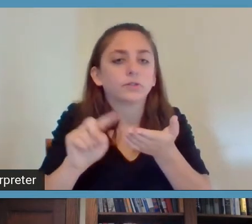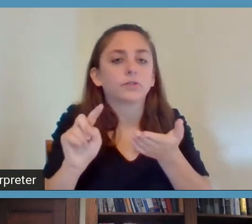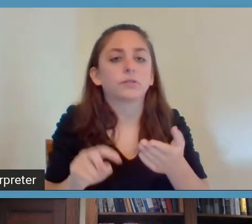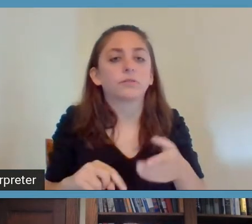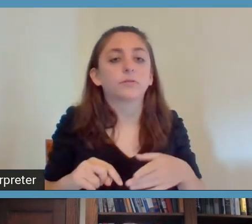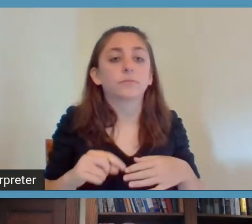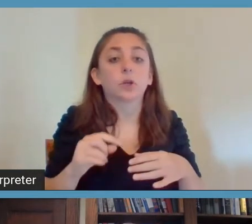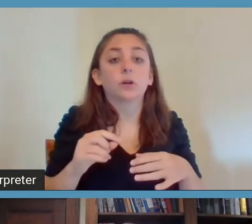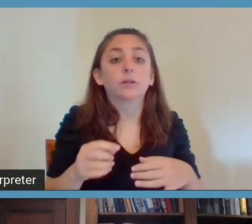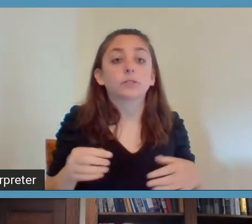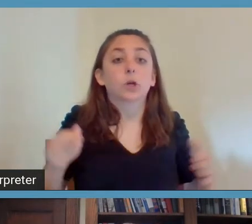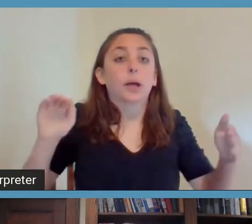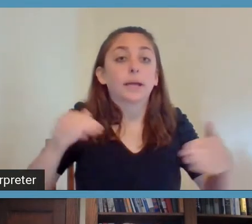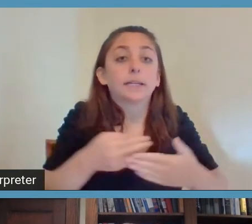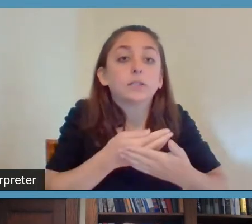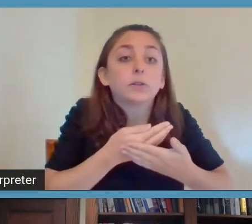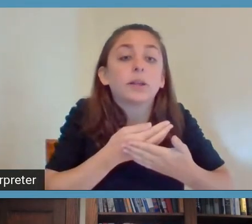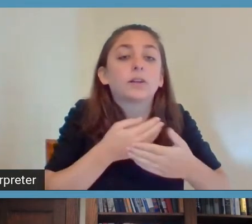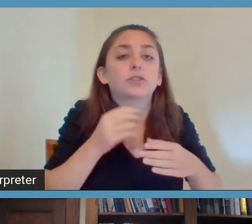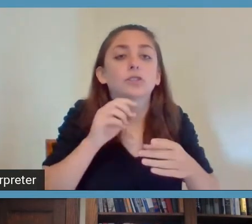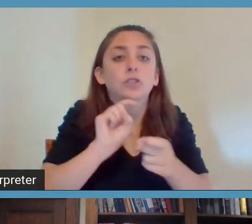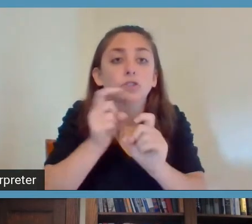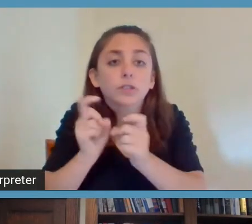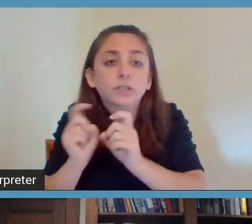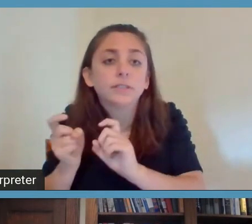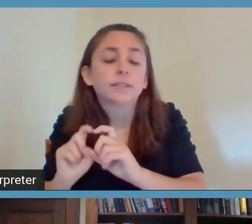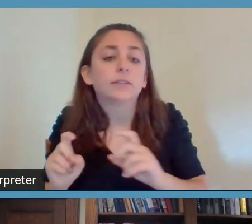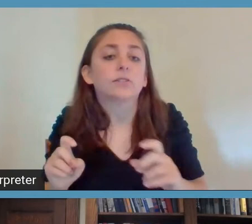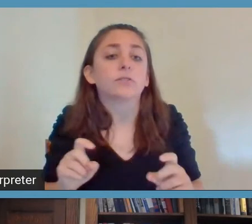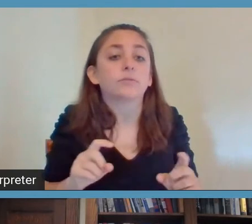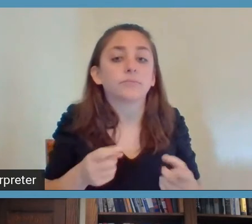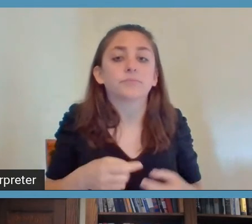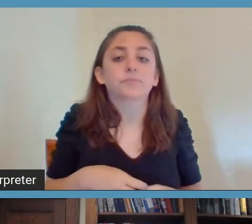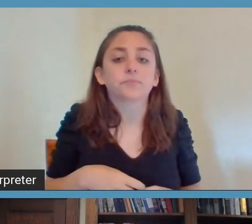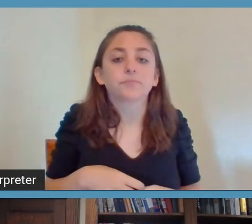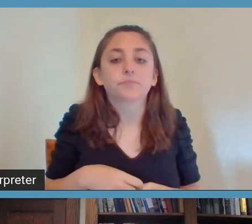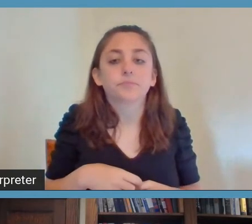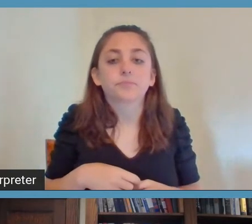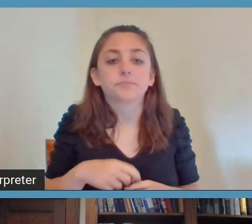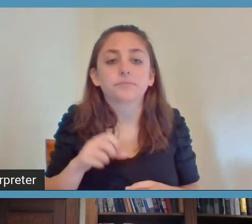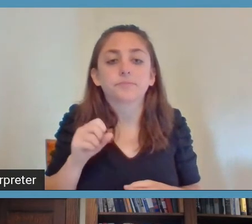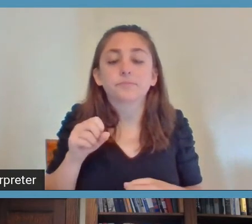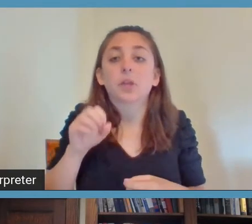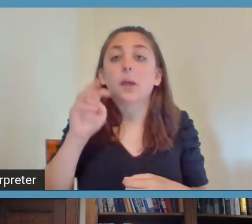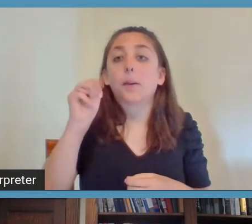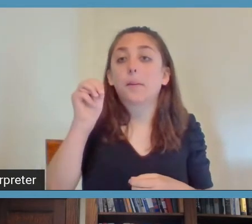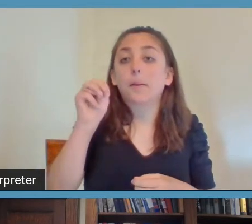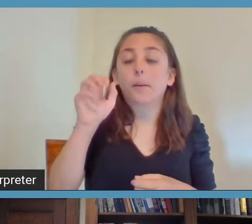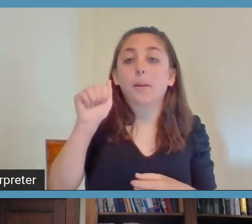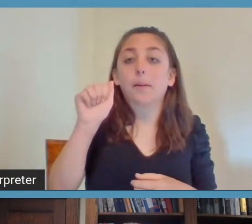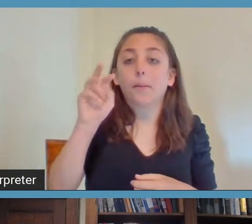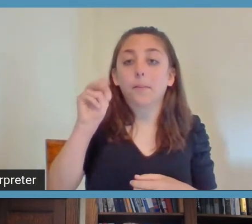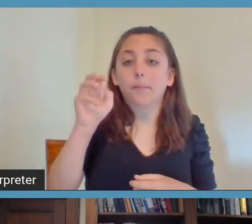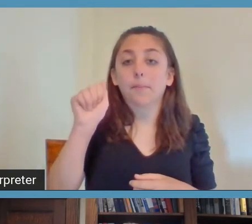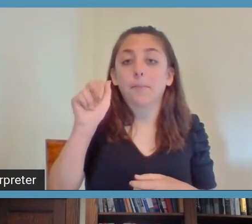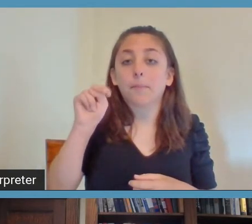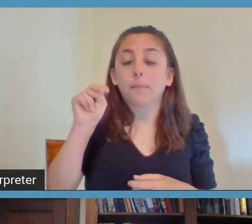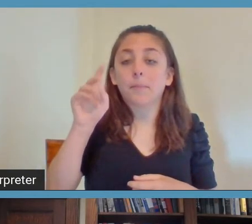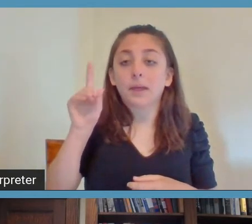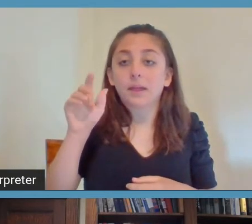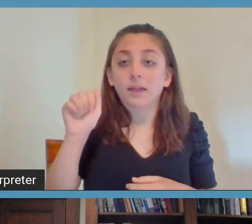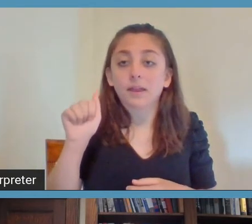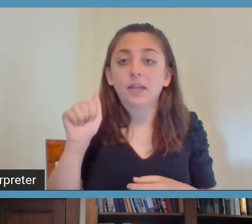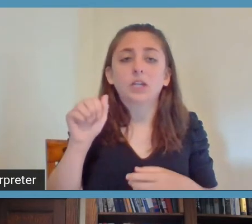intros and transitions and the like? Yes. Yep. Okay. Yep. And so, Amanda, just a question too. Yours, who does